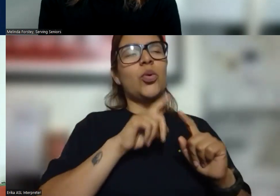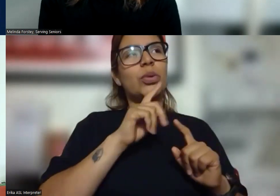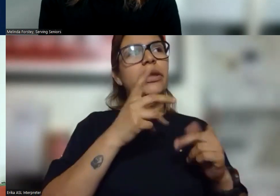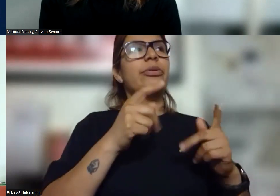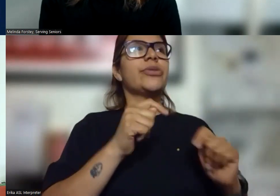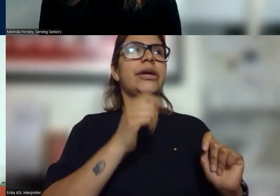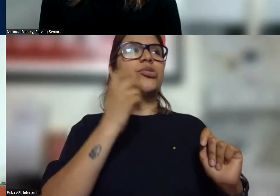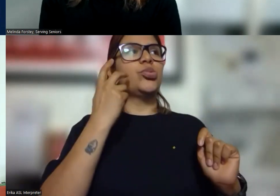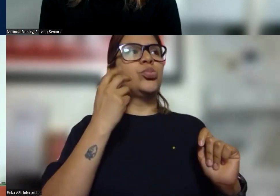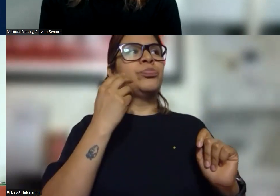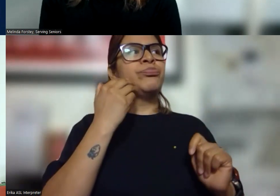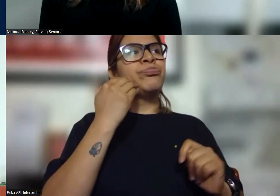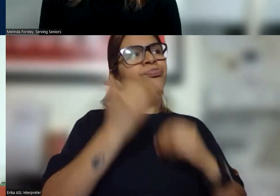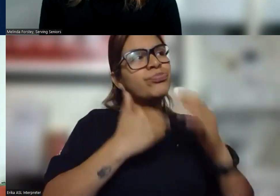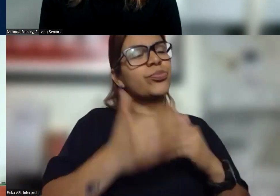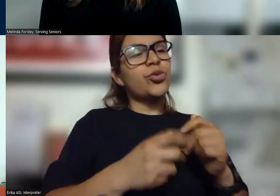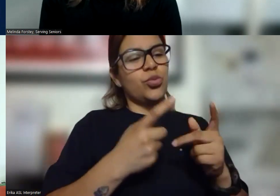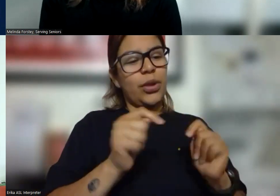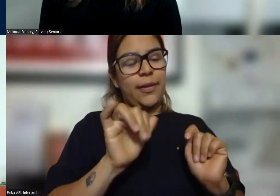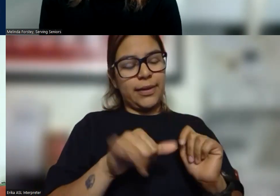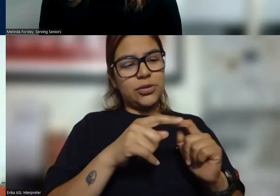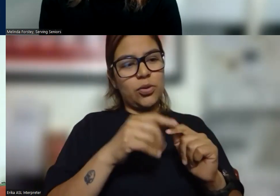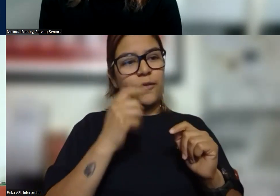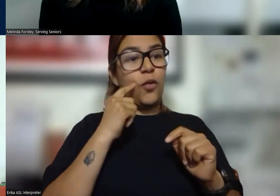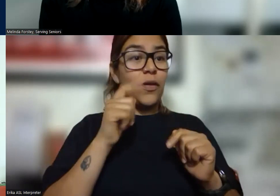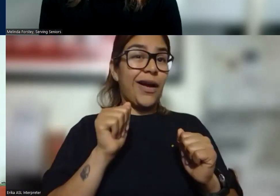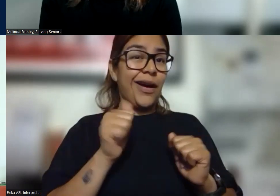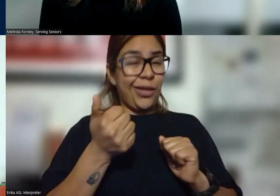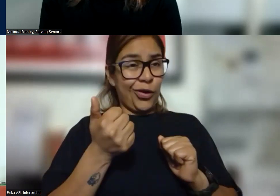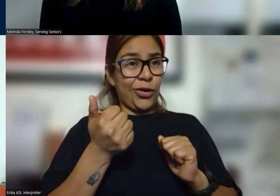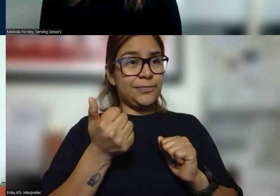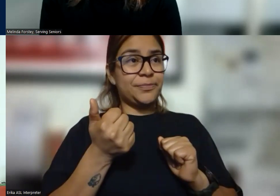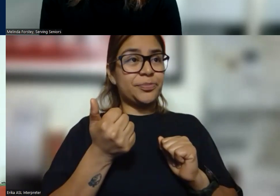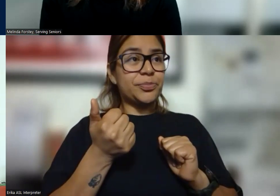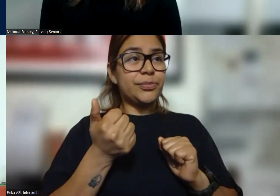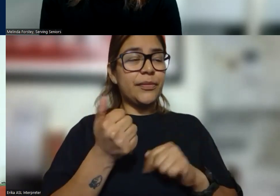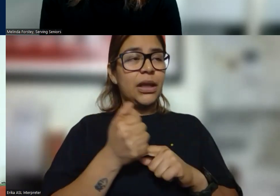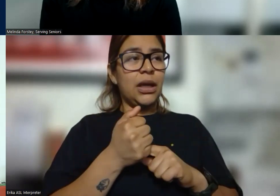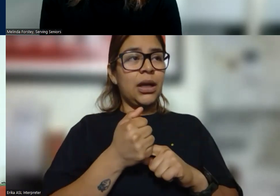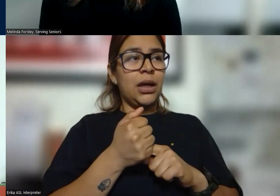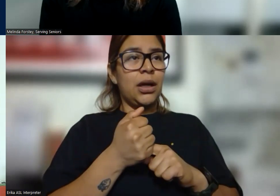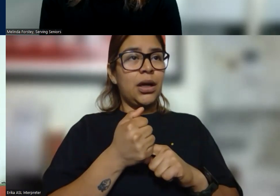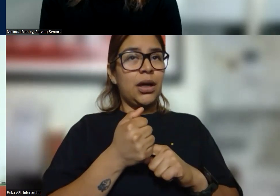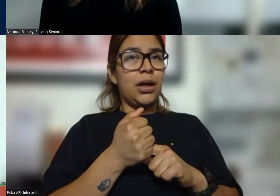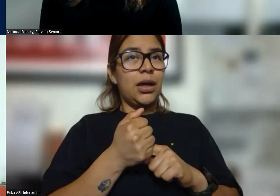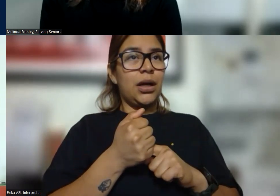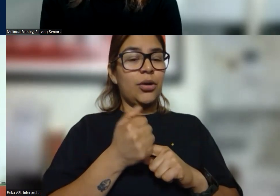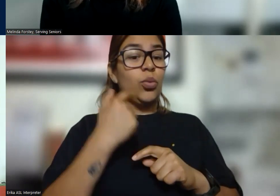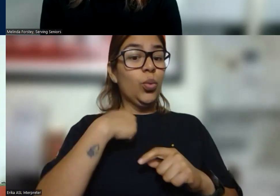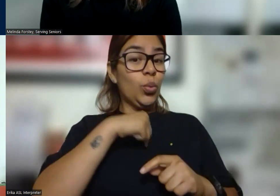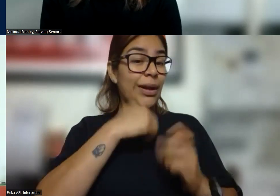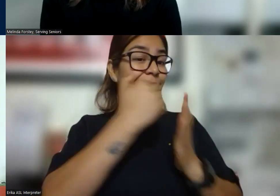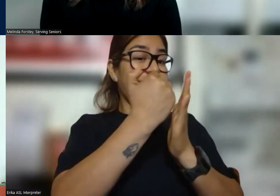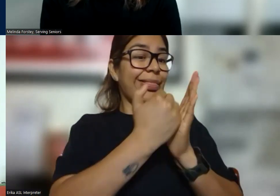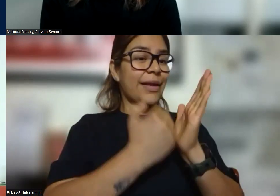then in terms of accessing units in subsidized housing, we started with a list that the county gave us,